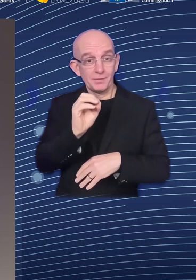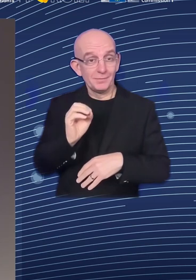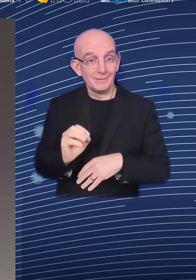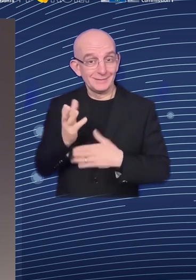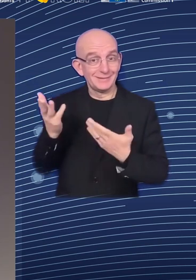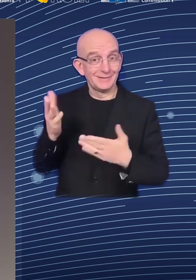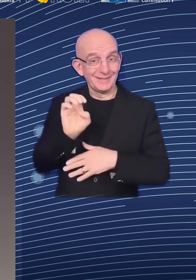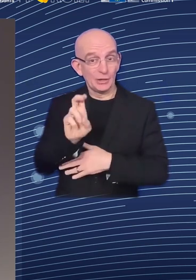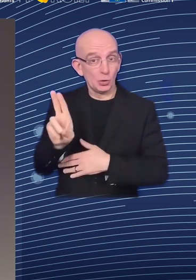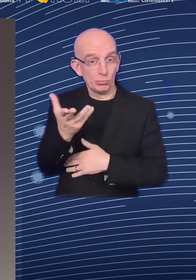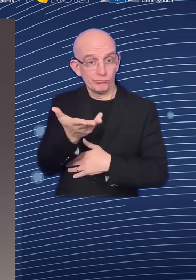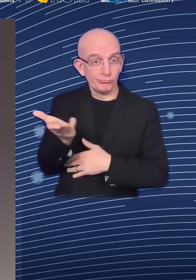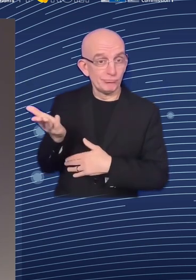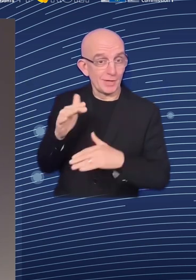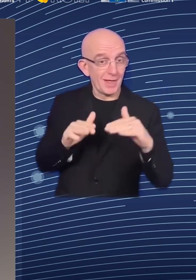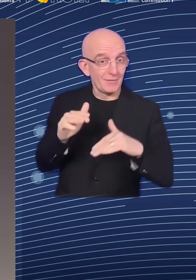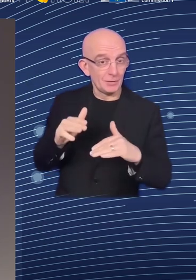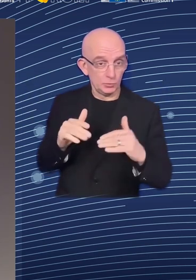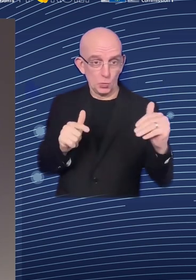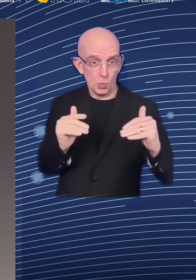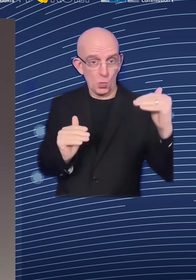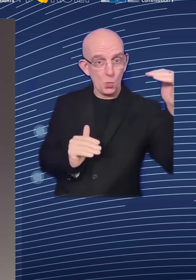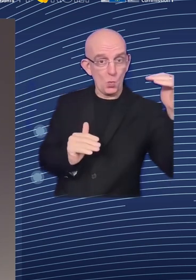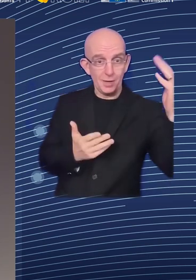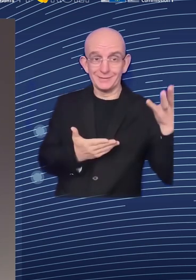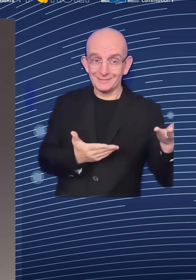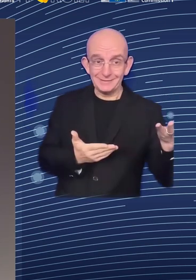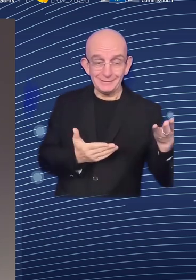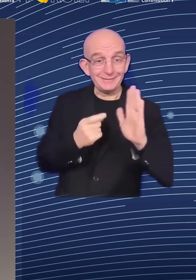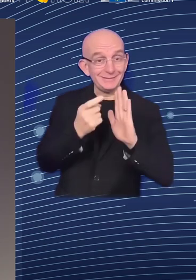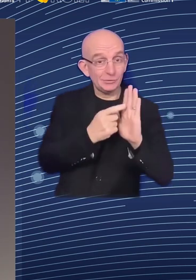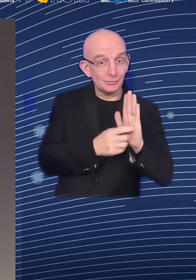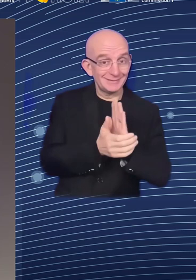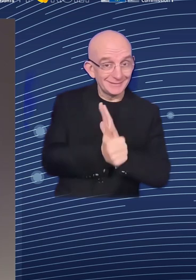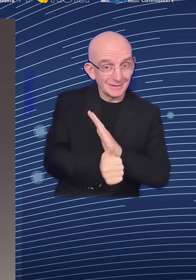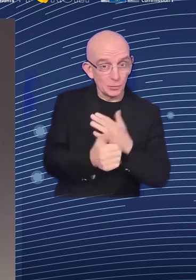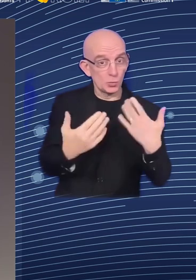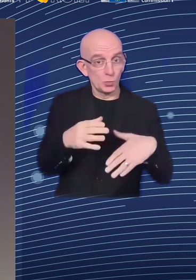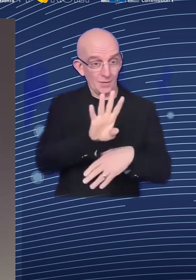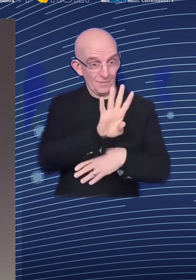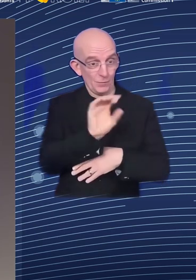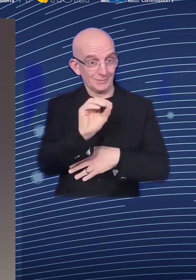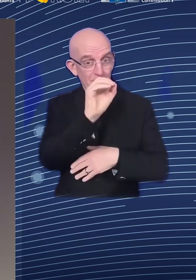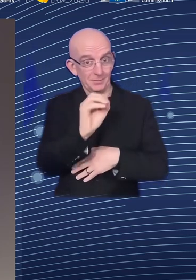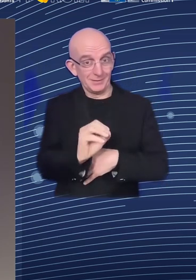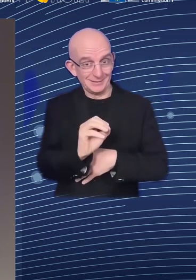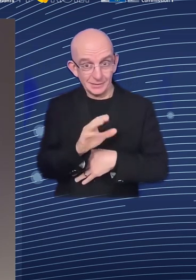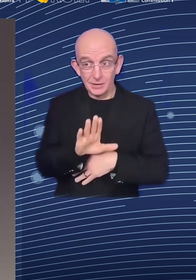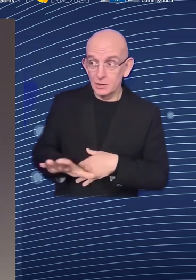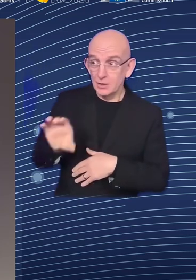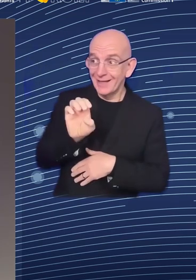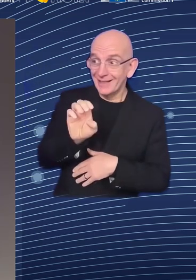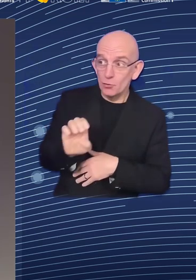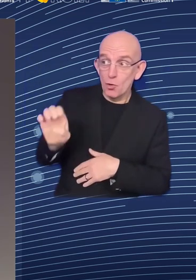over 30% of those RRF funds on digital transformation, which is certainly much higher than the